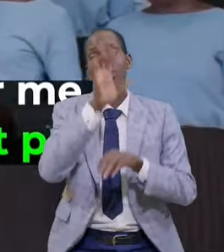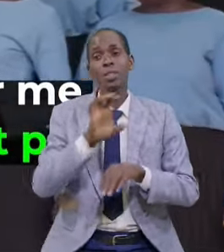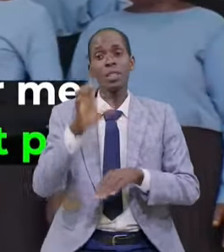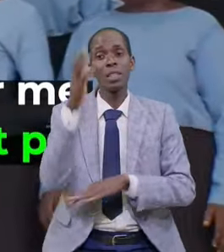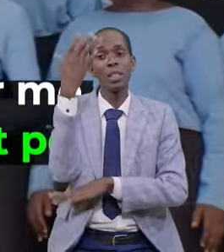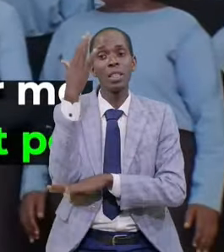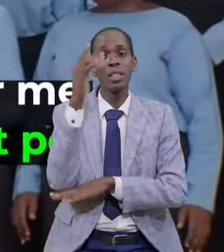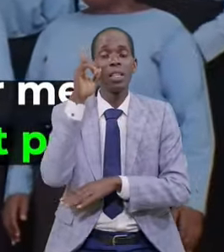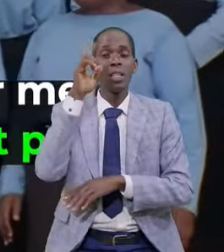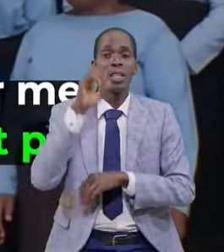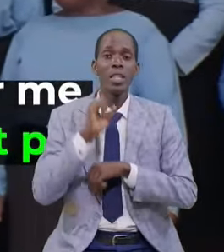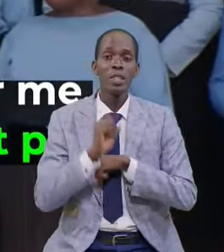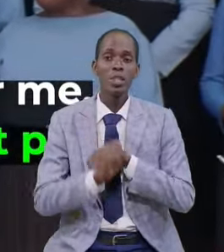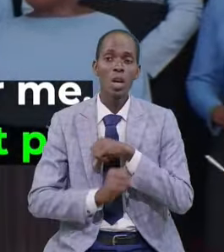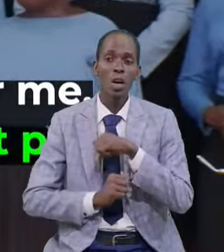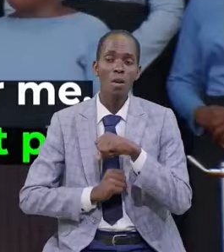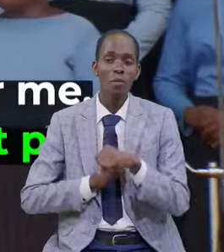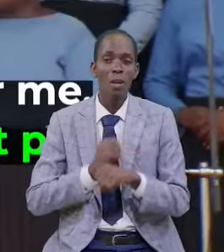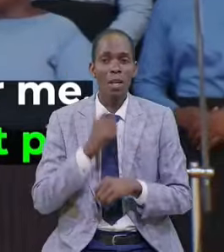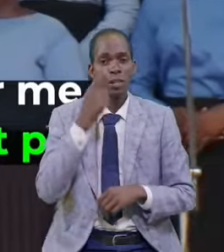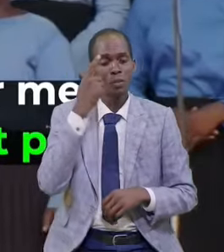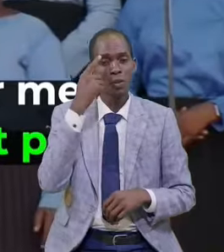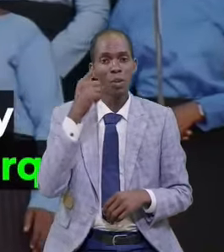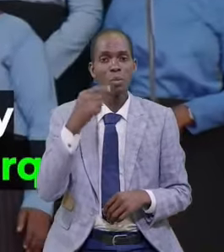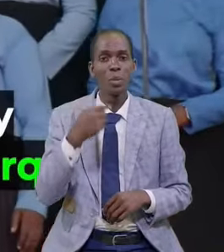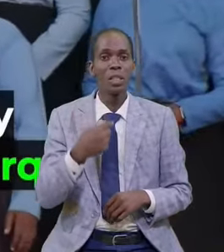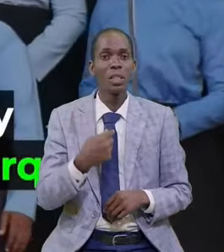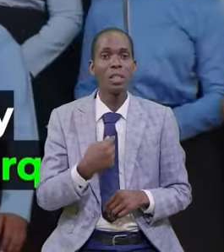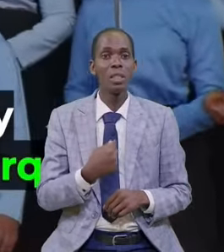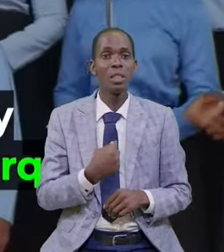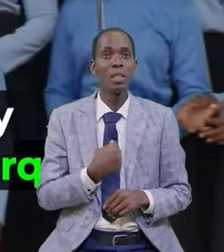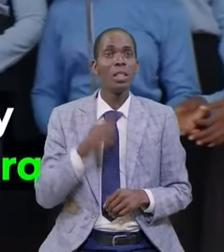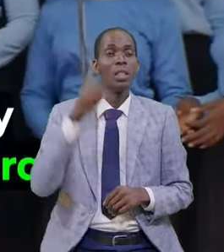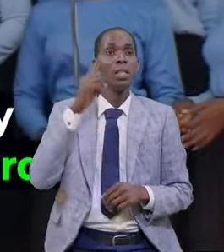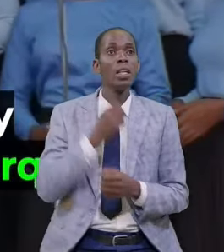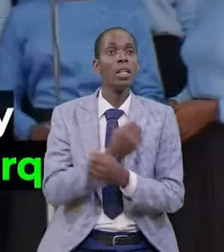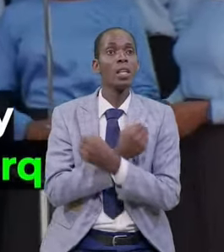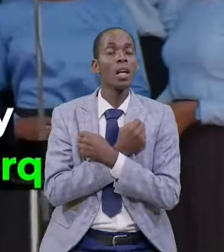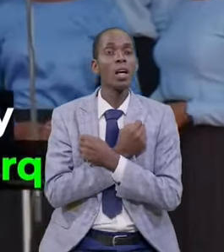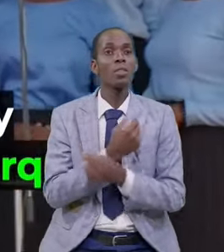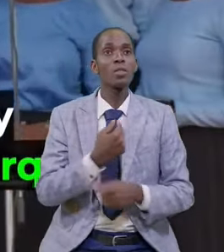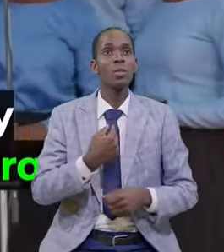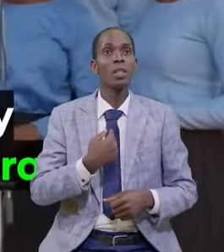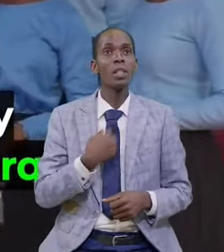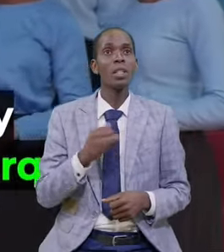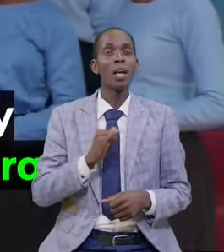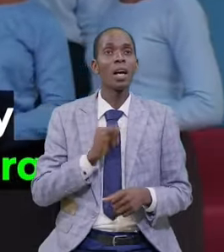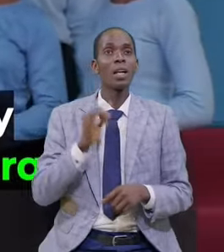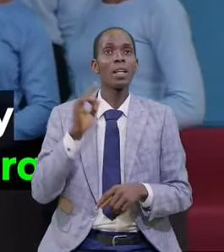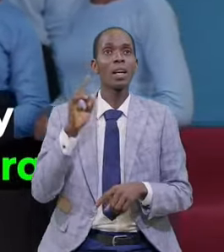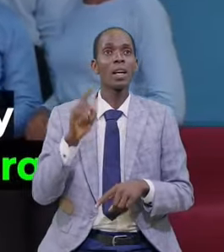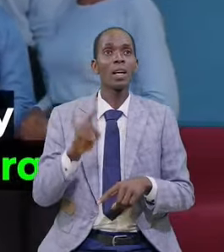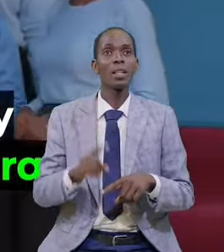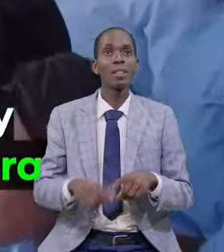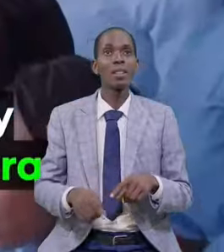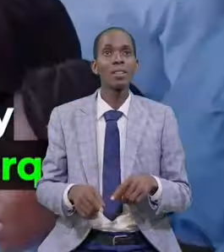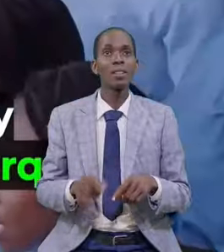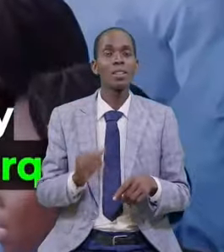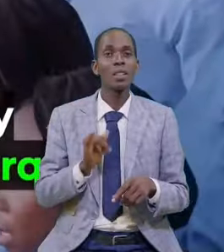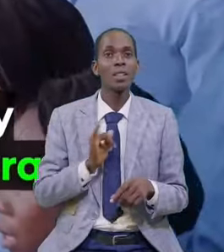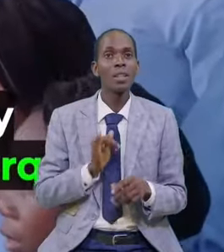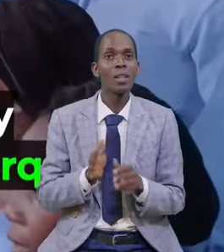why be for me he loves me I cannot